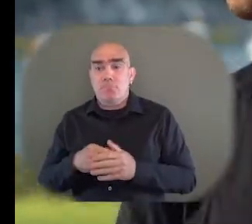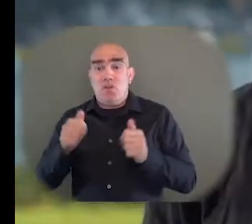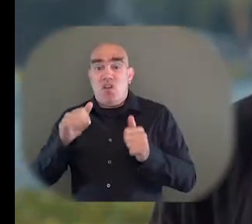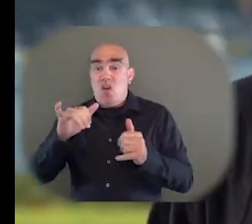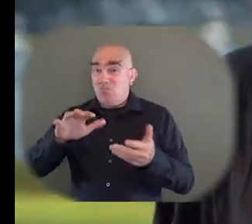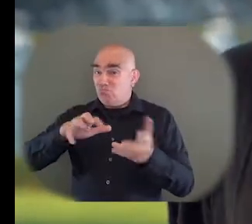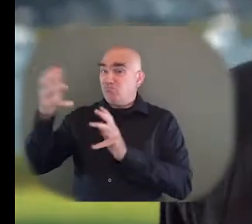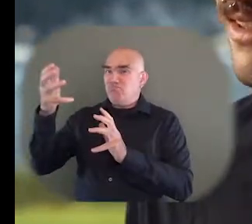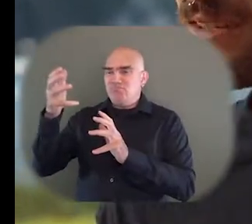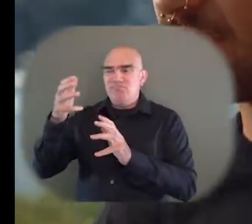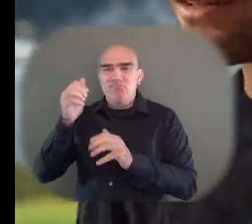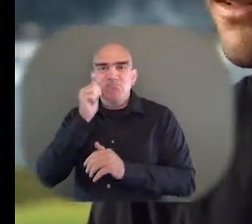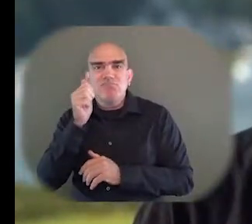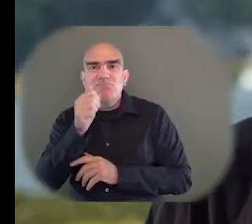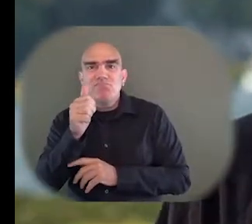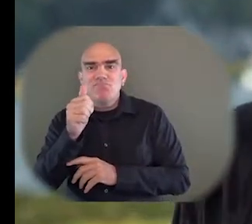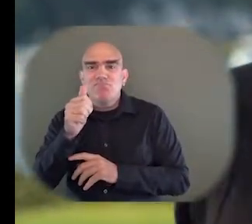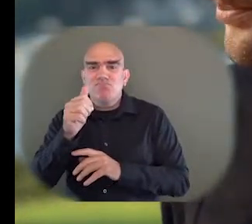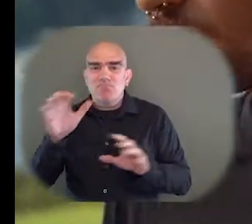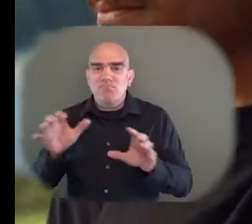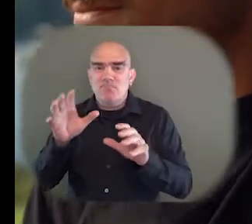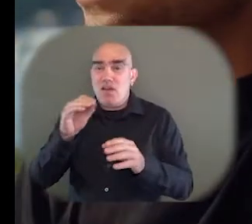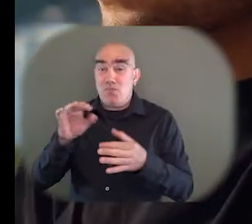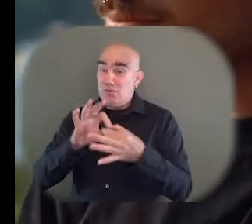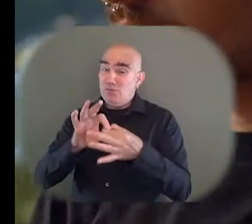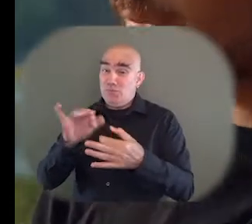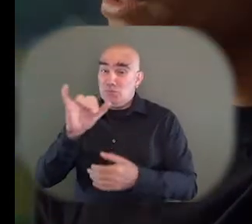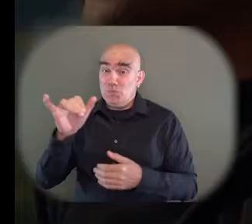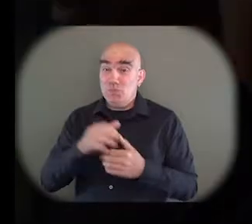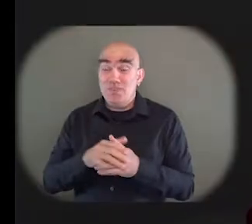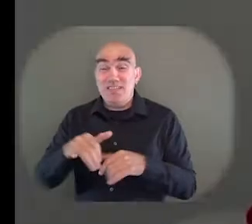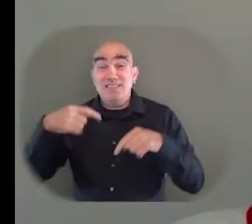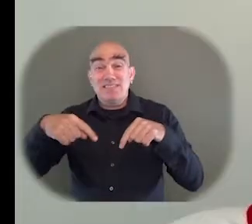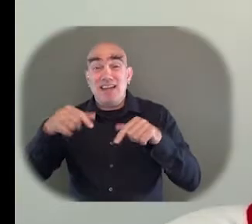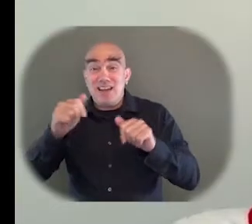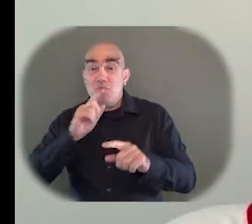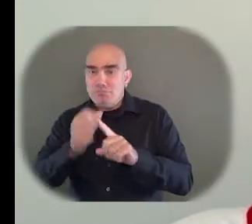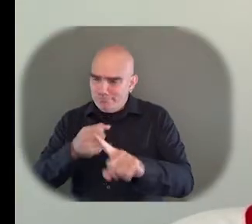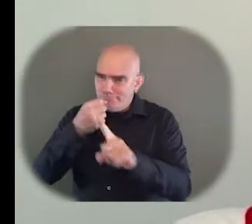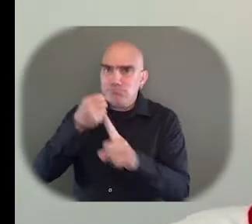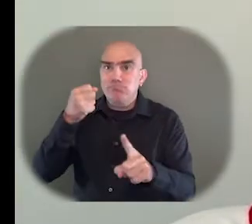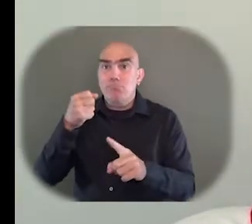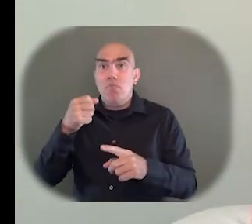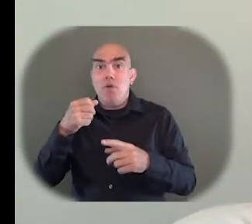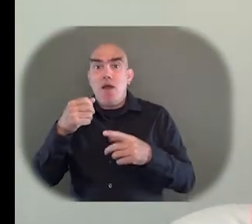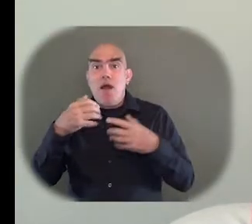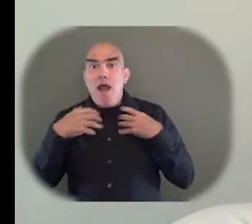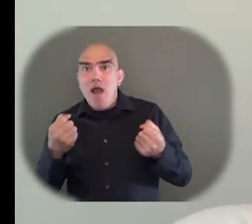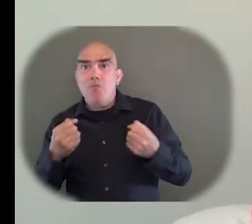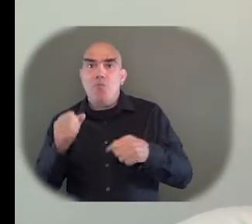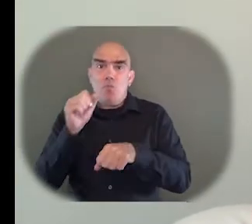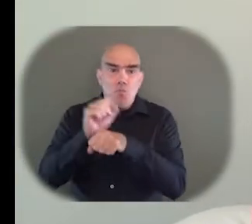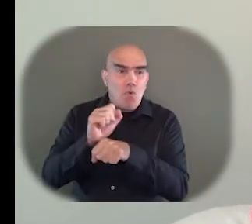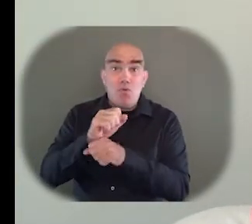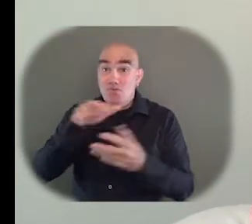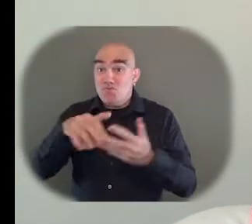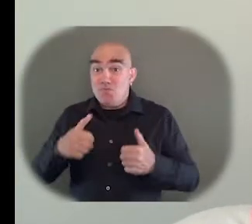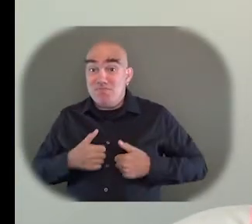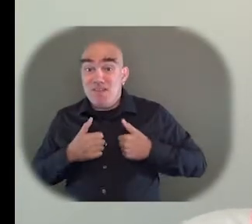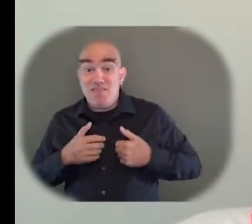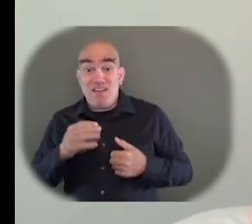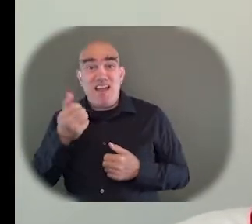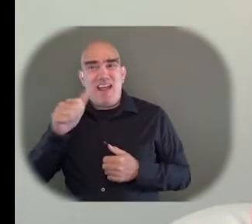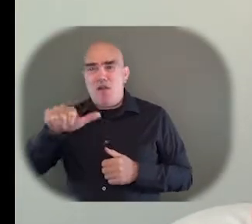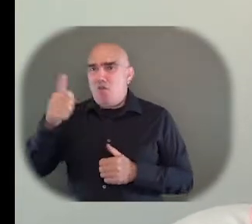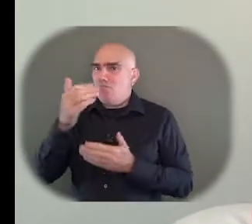which can also disrupt daily activities and relationships. This anxiety can regard health, work, social